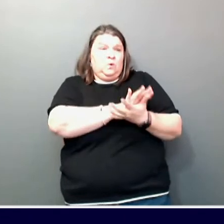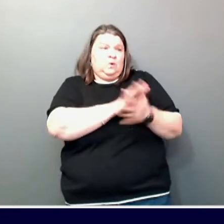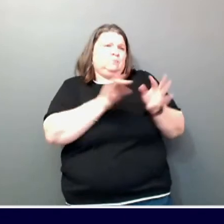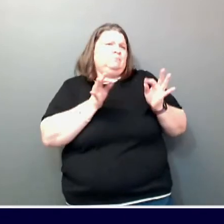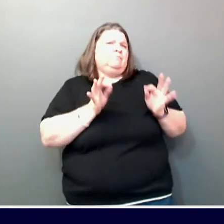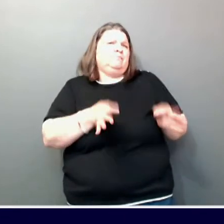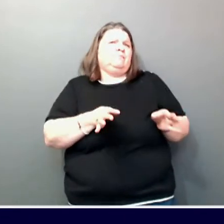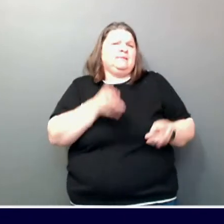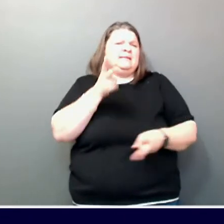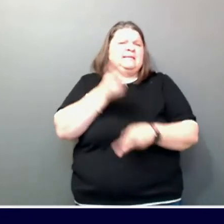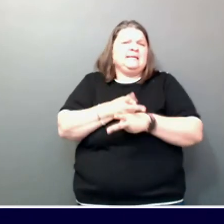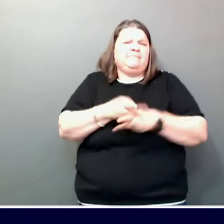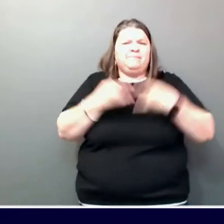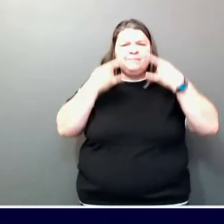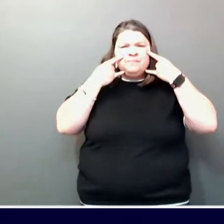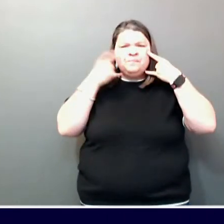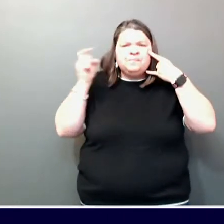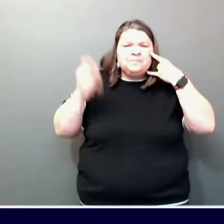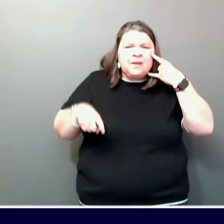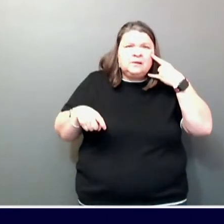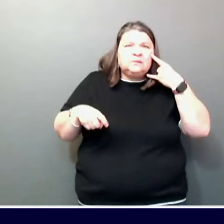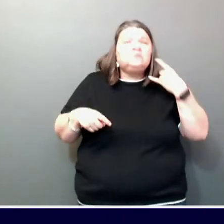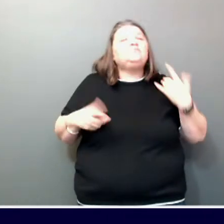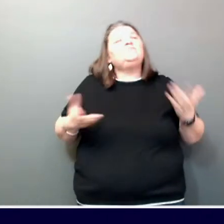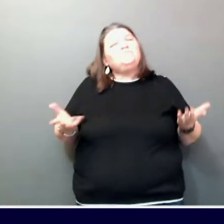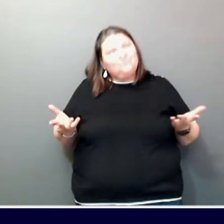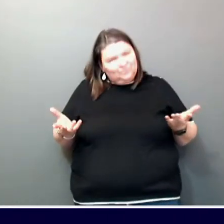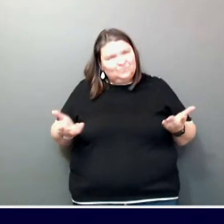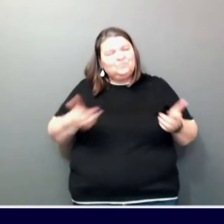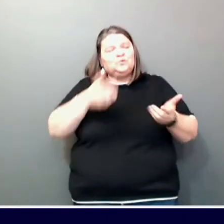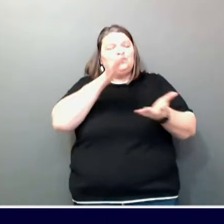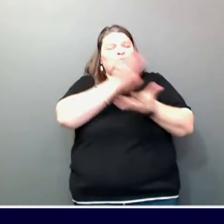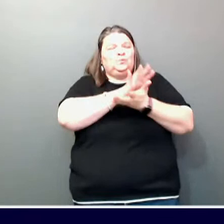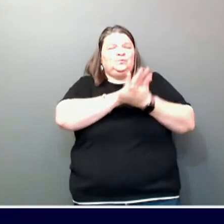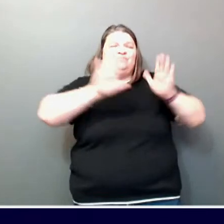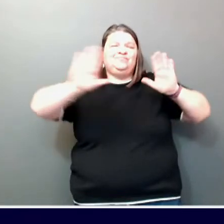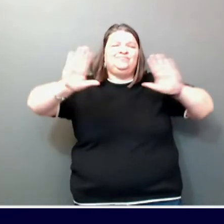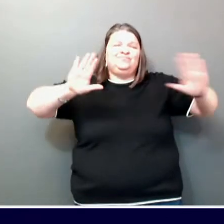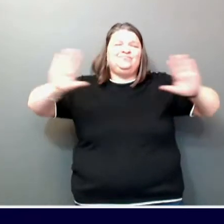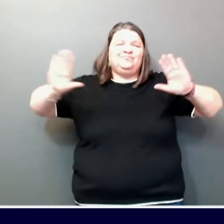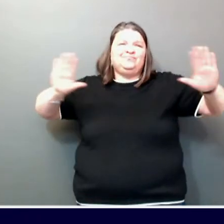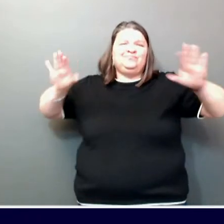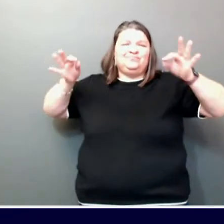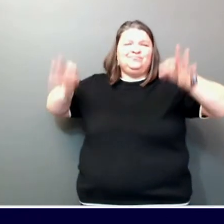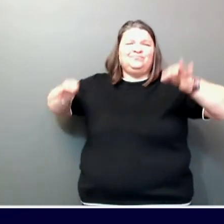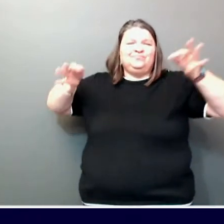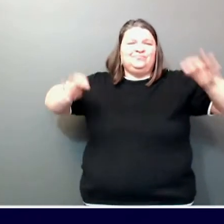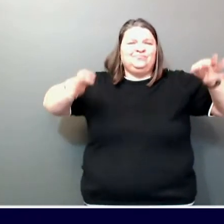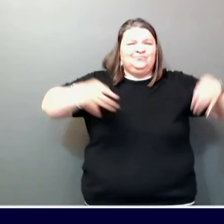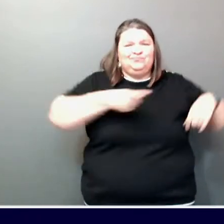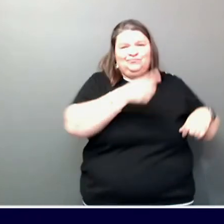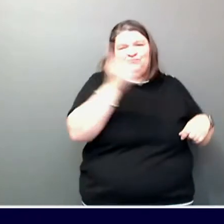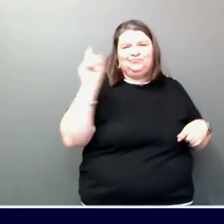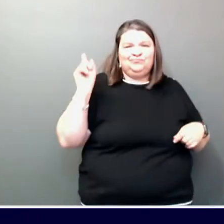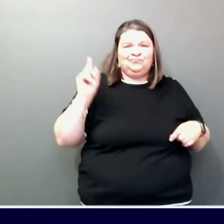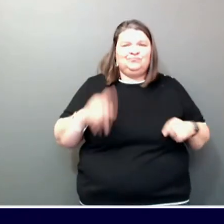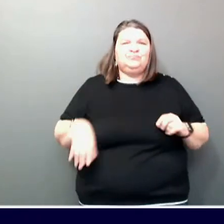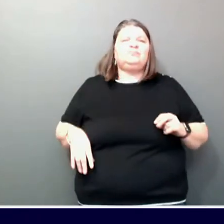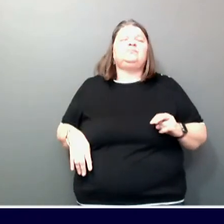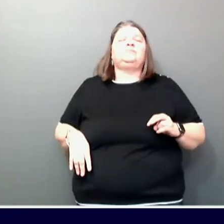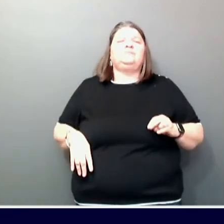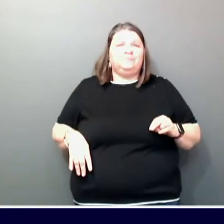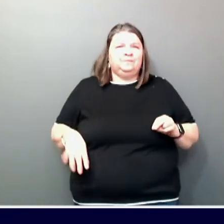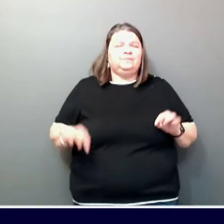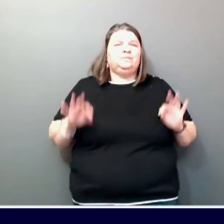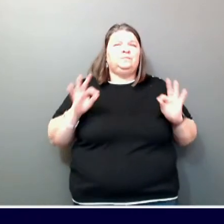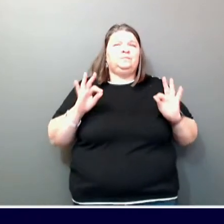Okay, got it. We've noticed that as hospitalizations have been falling around the state,